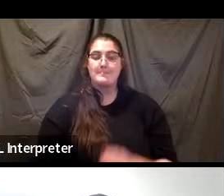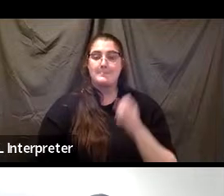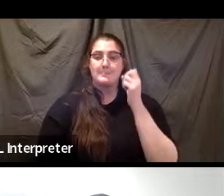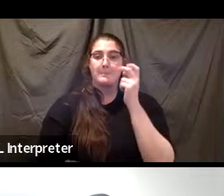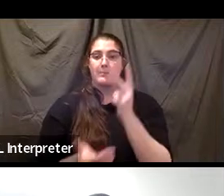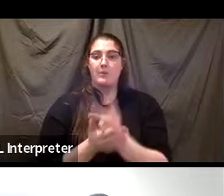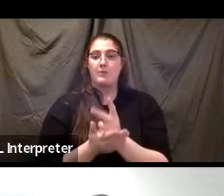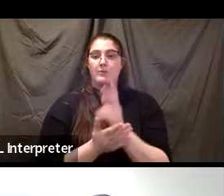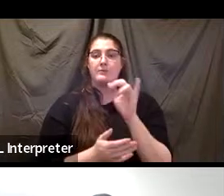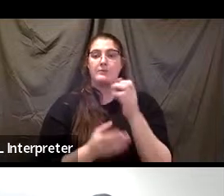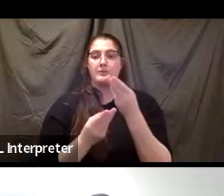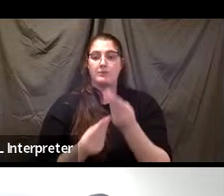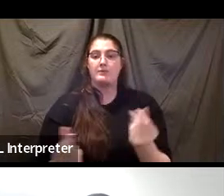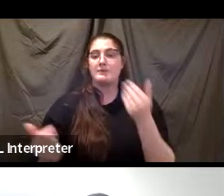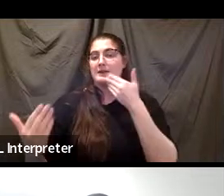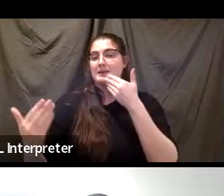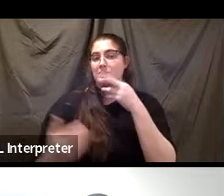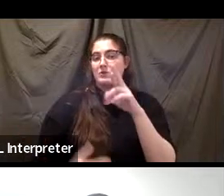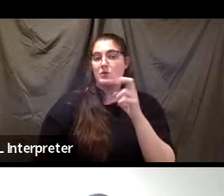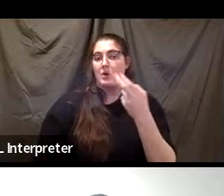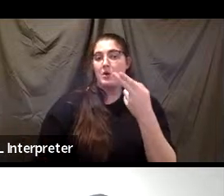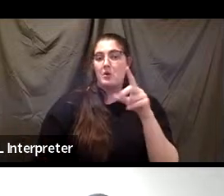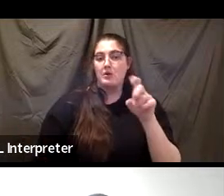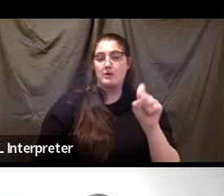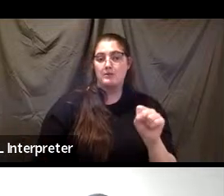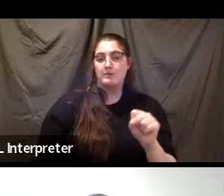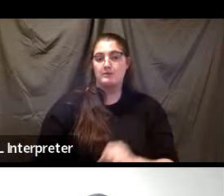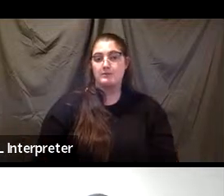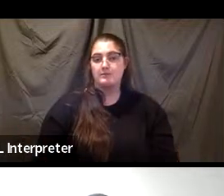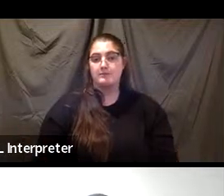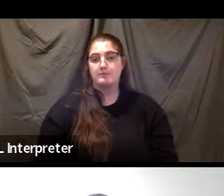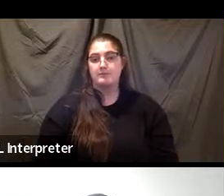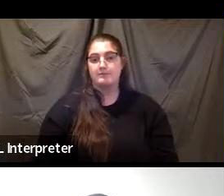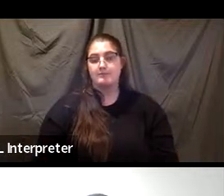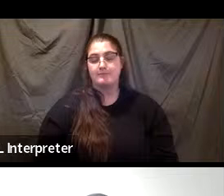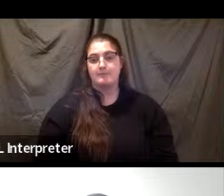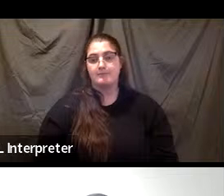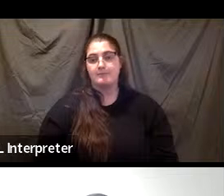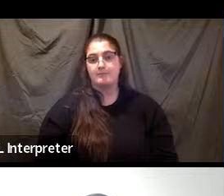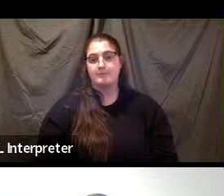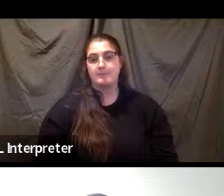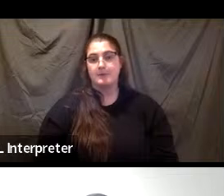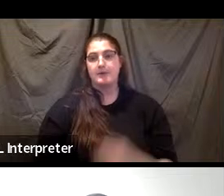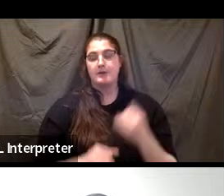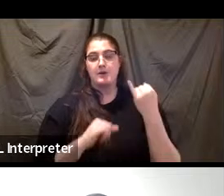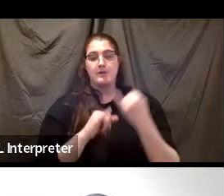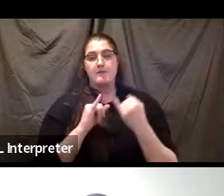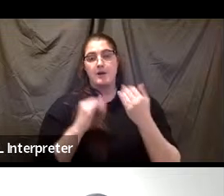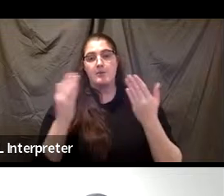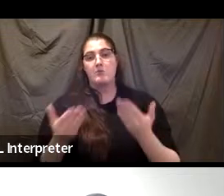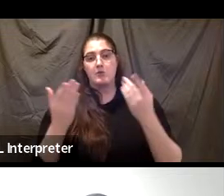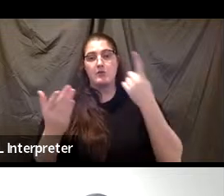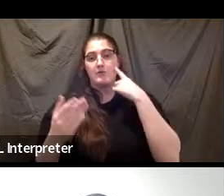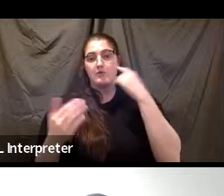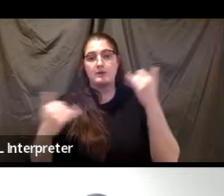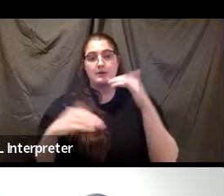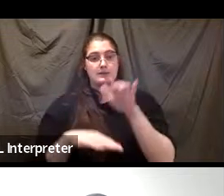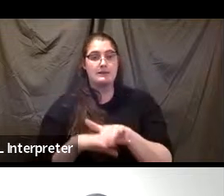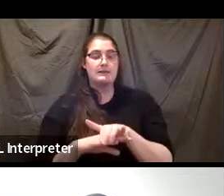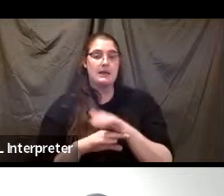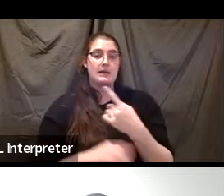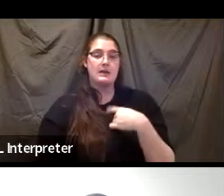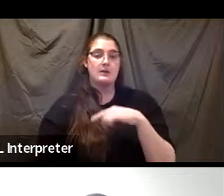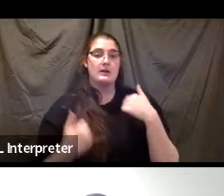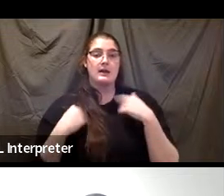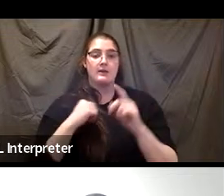that resolution. Thank you, Commissioner Rhodes. Thank you all. Final proposal for the night. We have one for